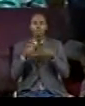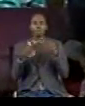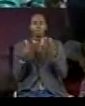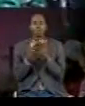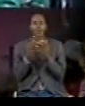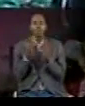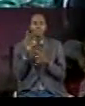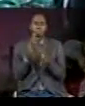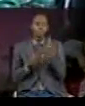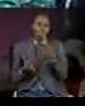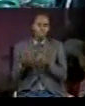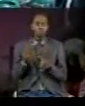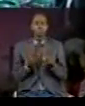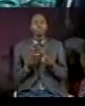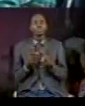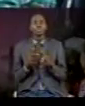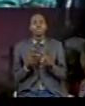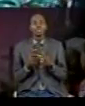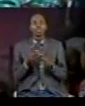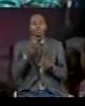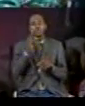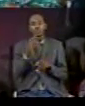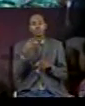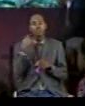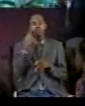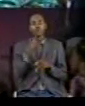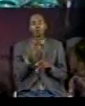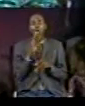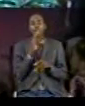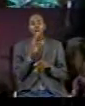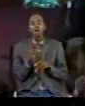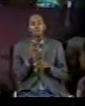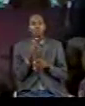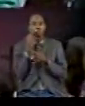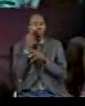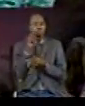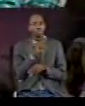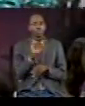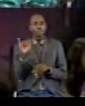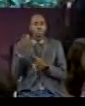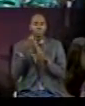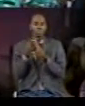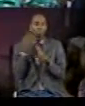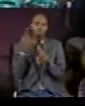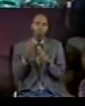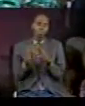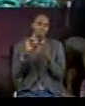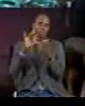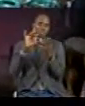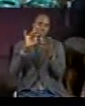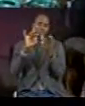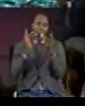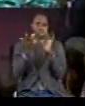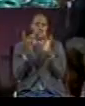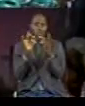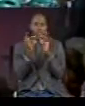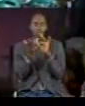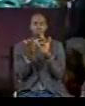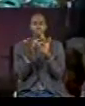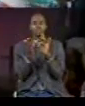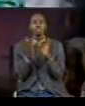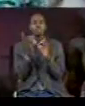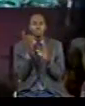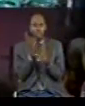to disturb you, but try as much as possible to give them those